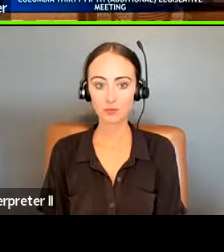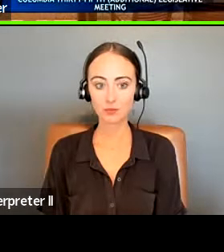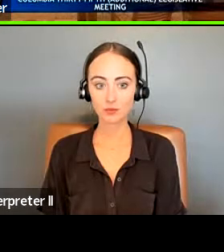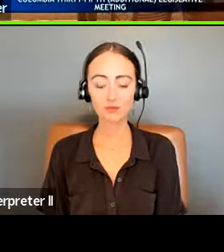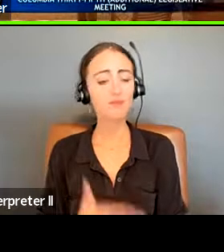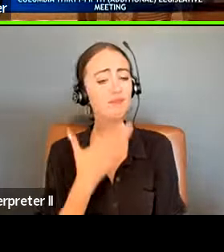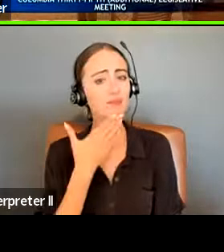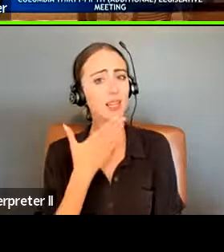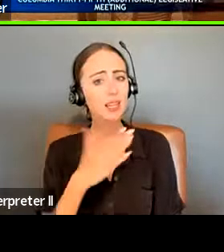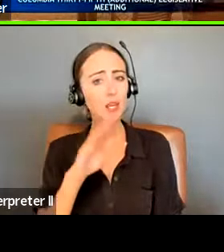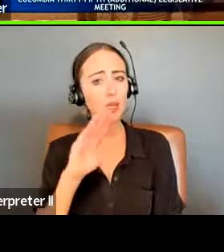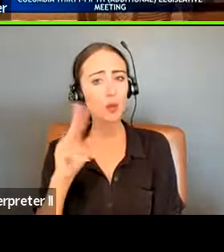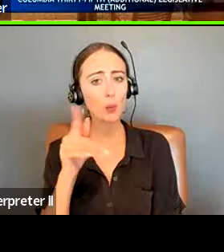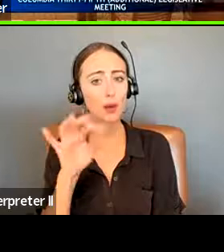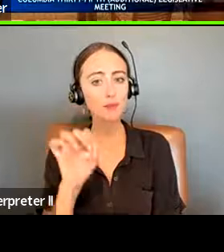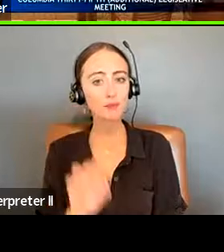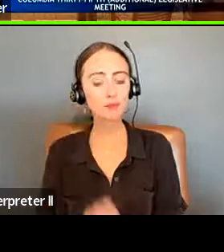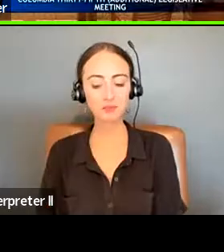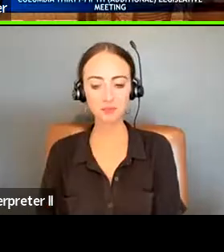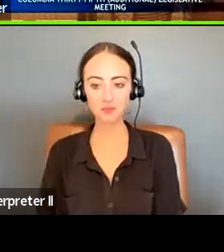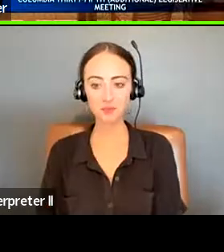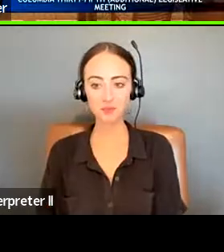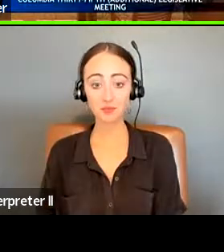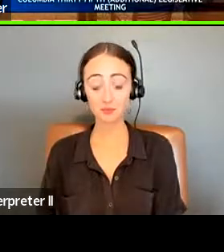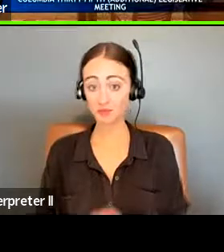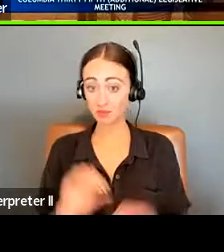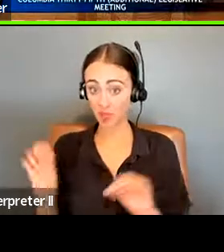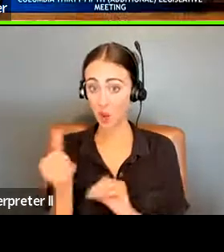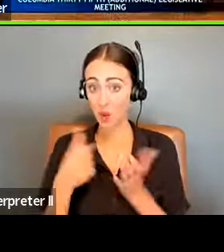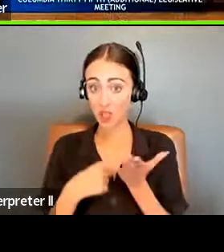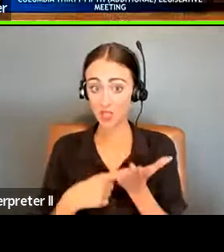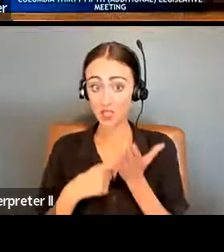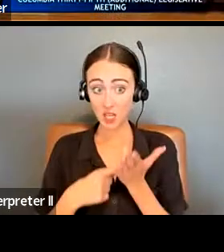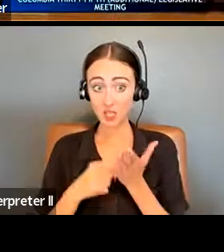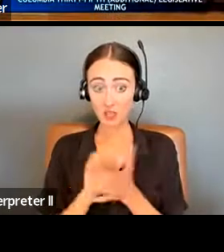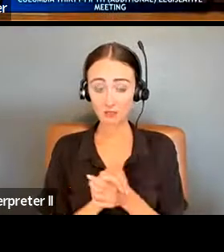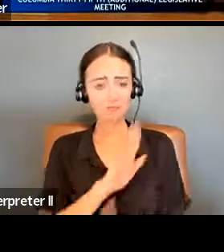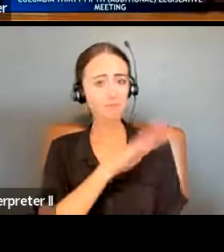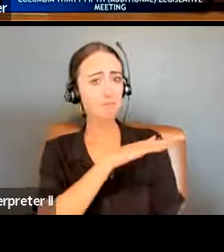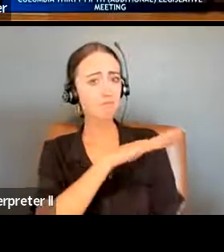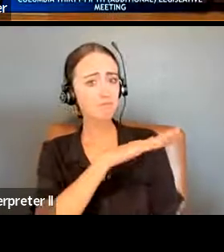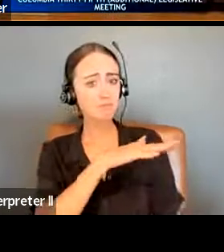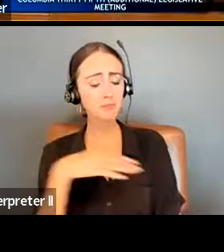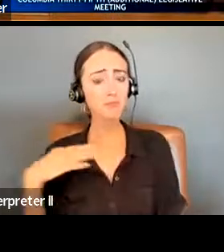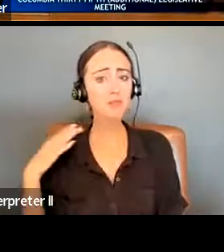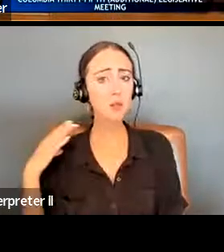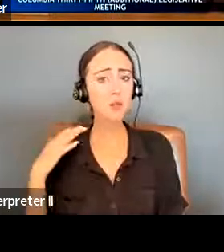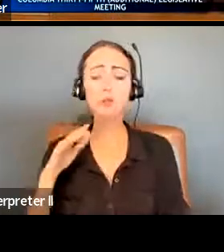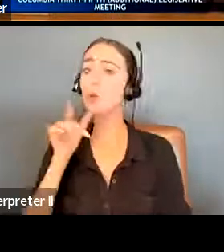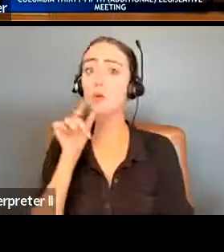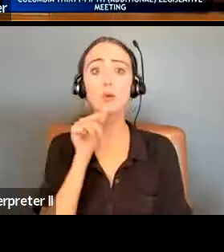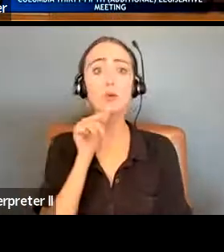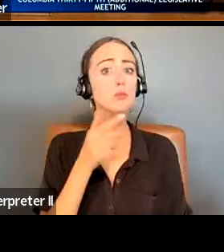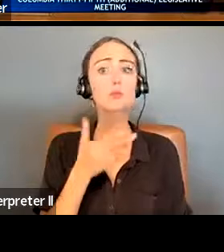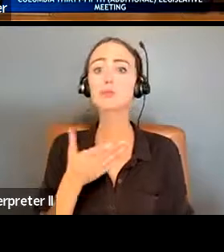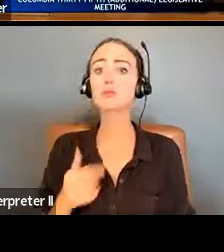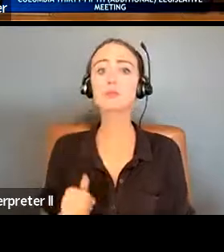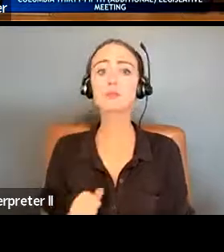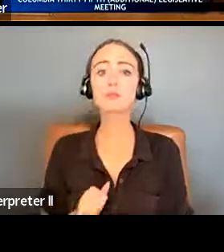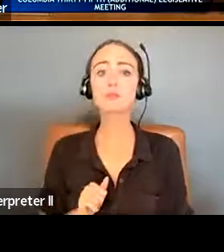Thank you, Councilmember White. There's no further discussion. Mr. Chairman. Who's asking to be